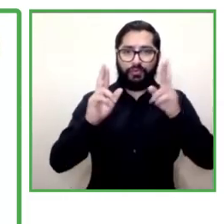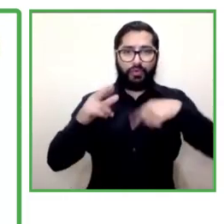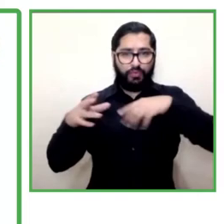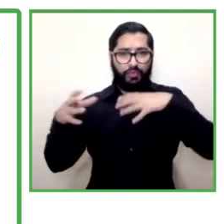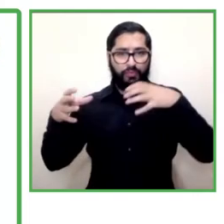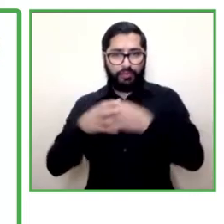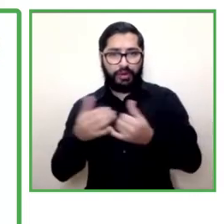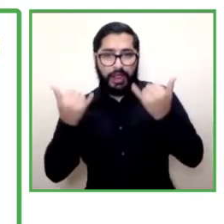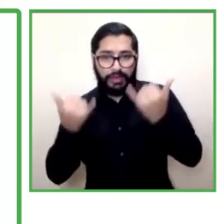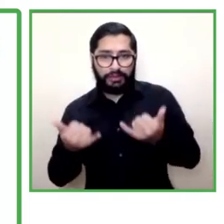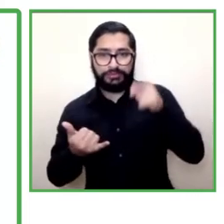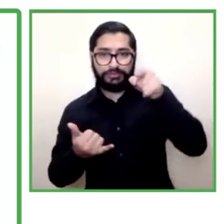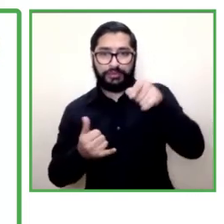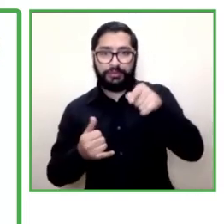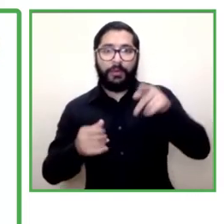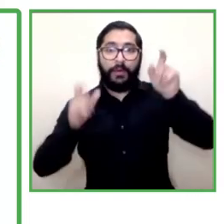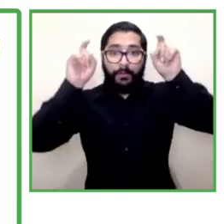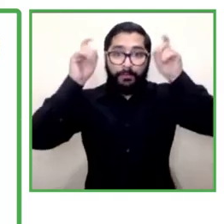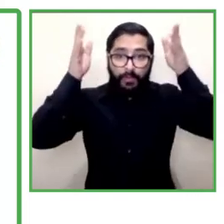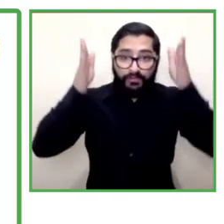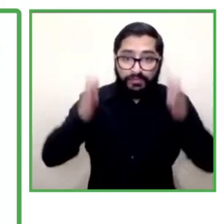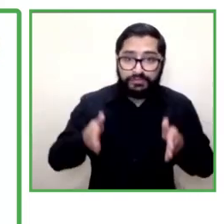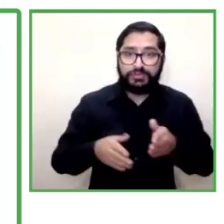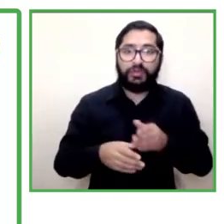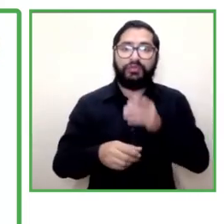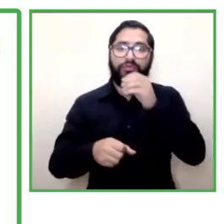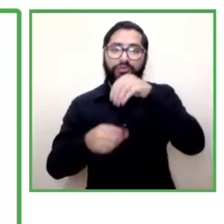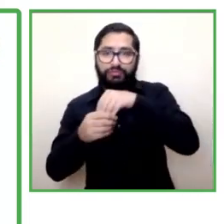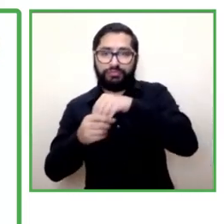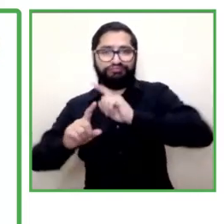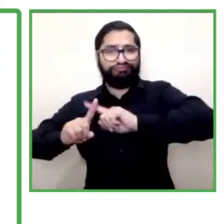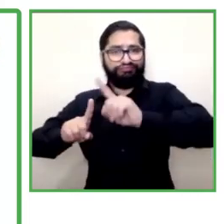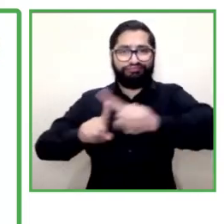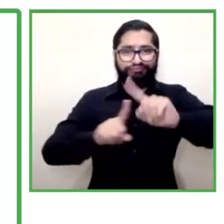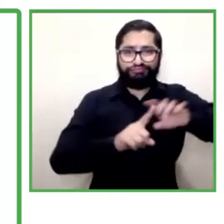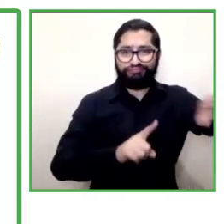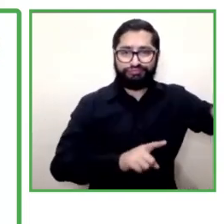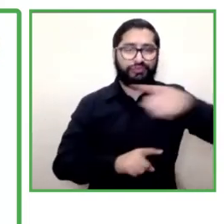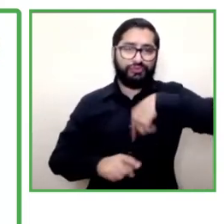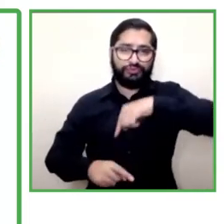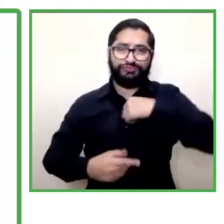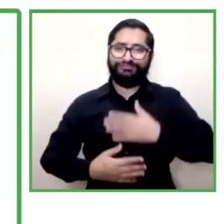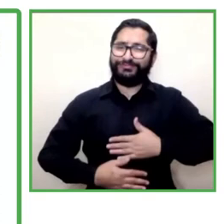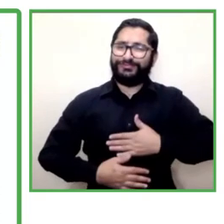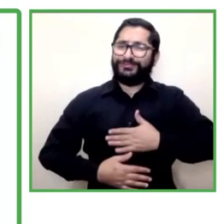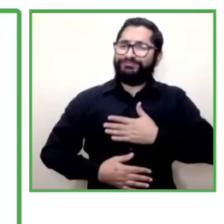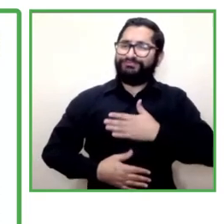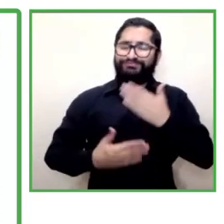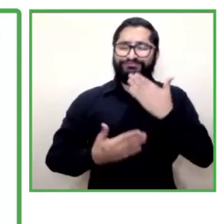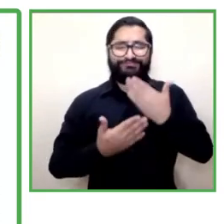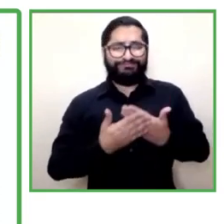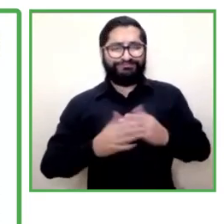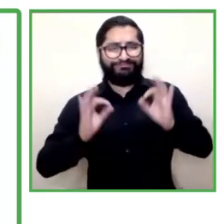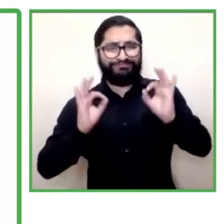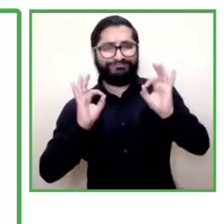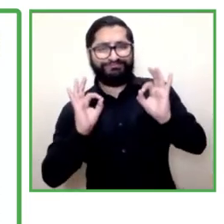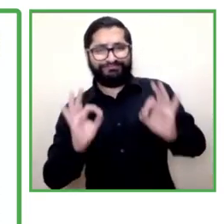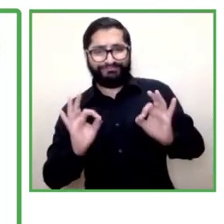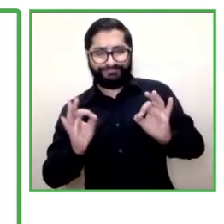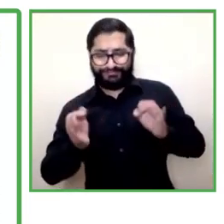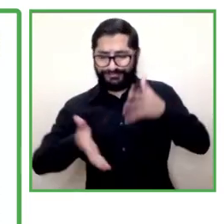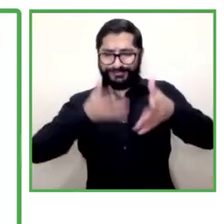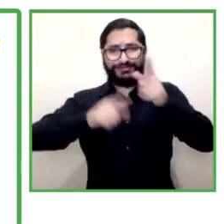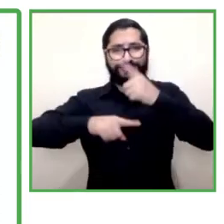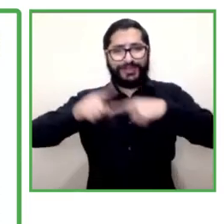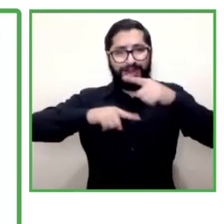love for sign language. Thank you for watching our presentation today. If you want to reach out and see if we can get a partnership going,